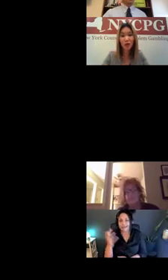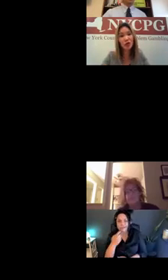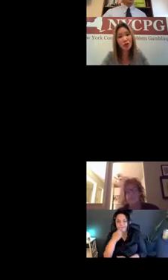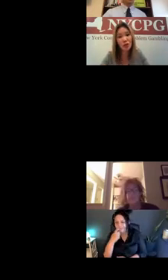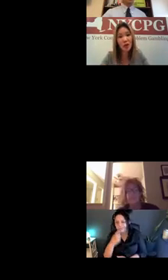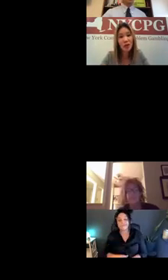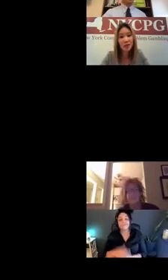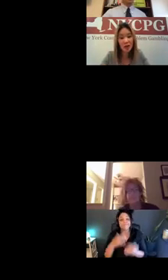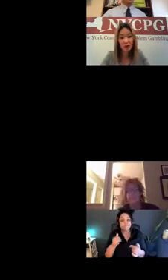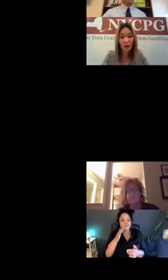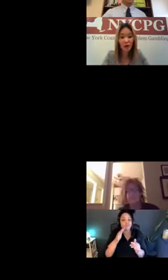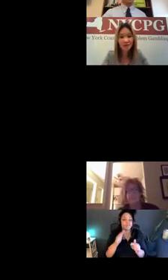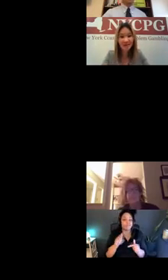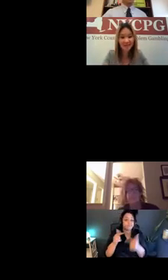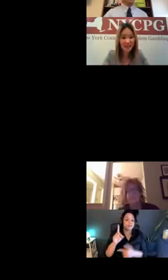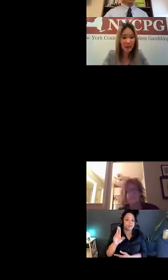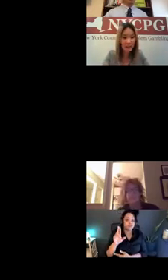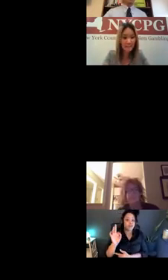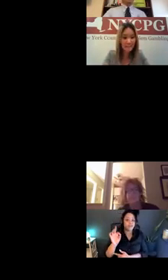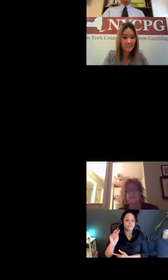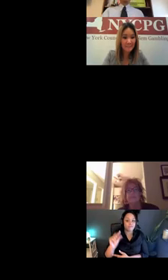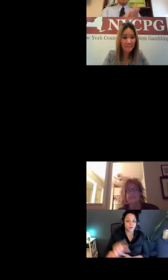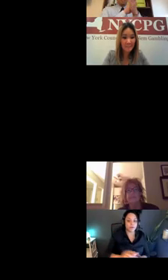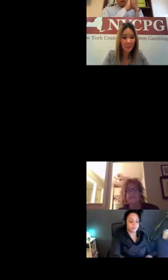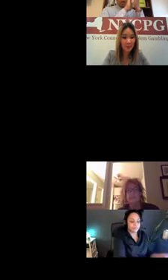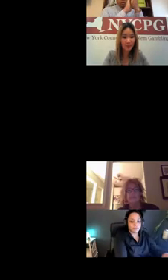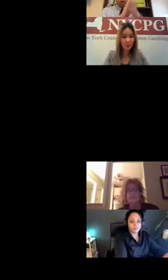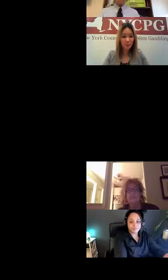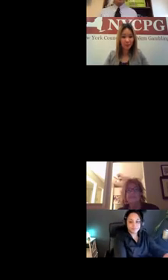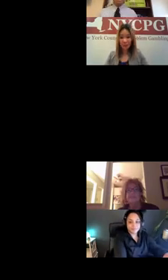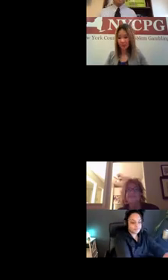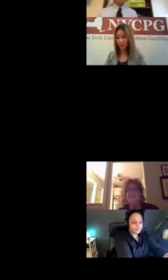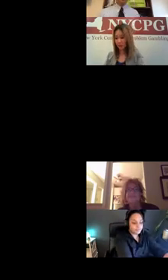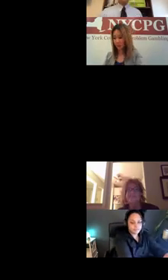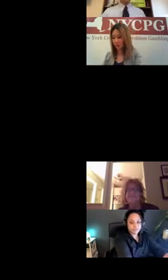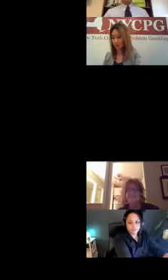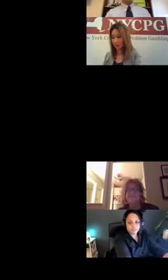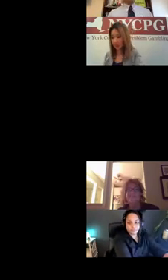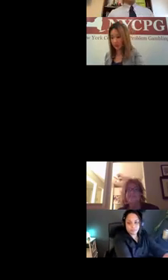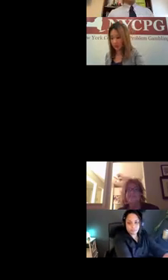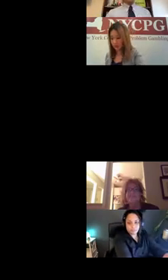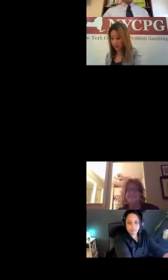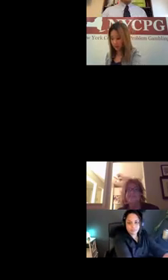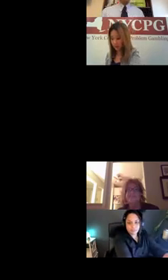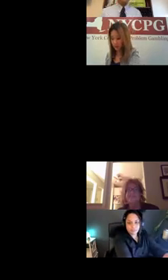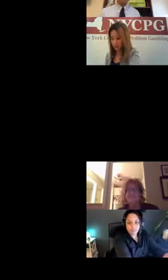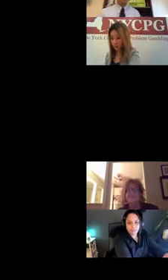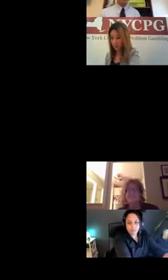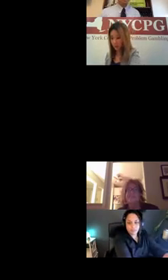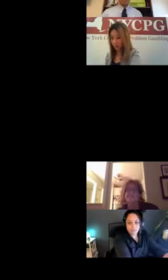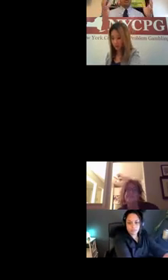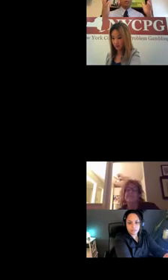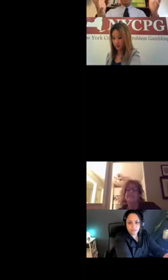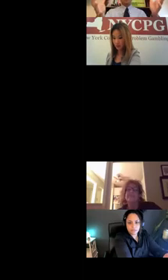without further ado, Dr. Fong. Thank you, Angela, and thank you to everyone for logging in